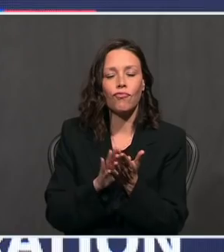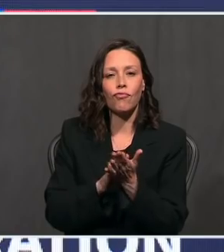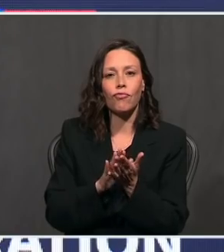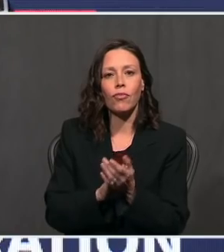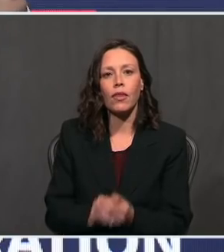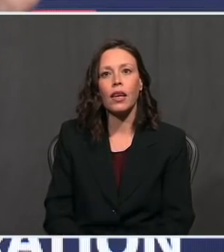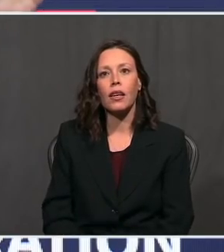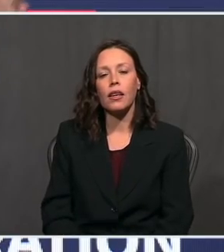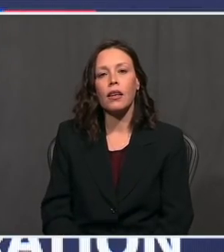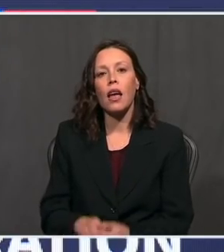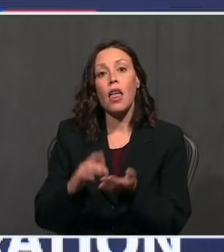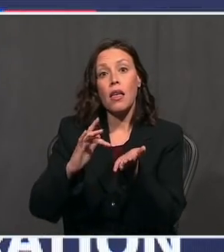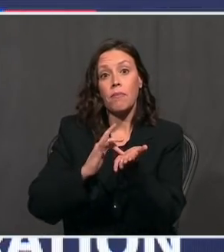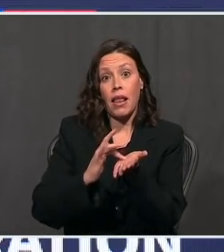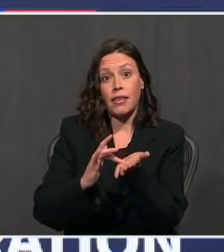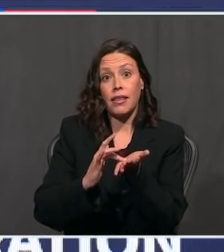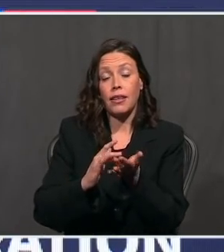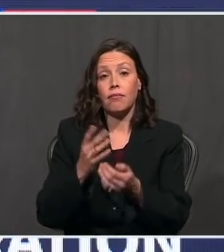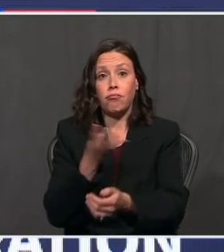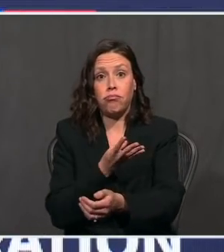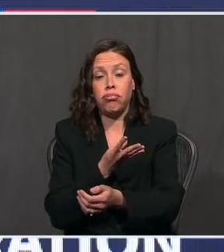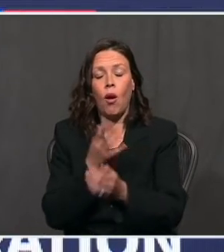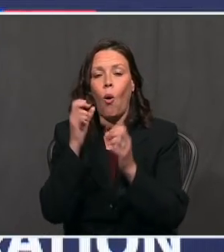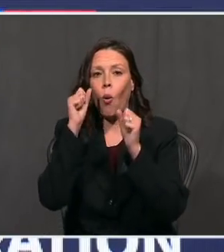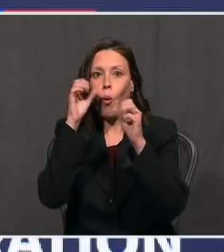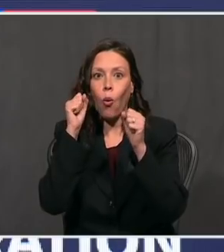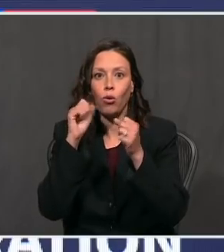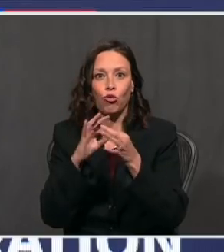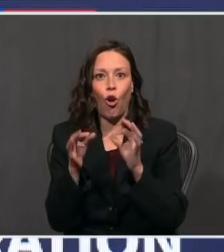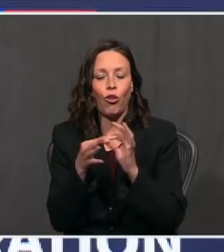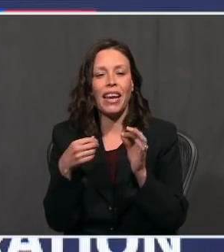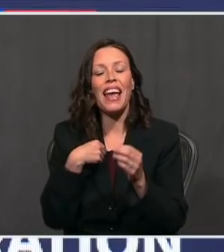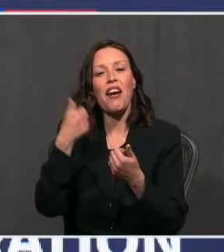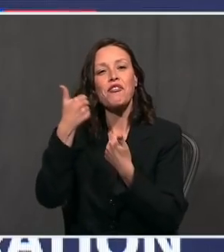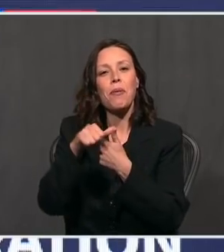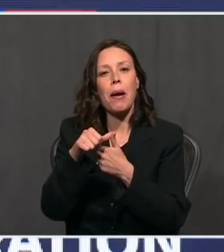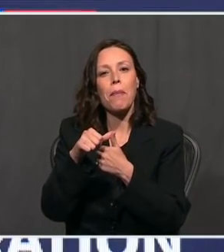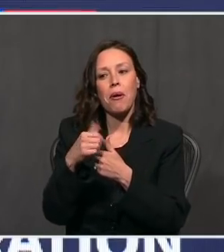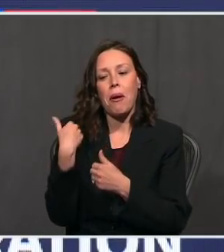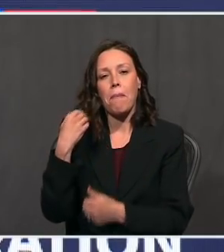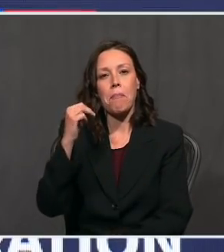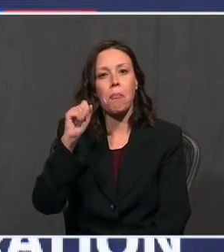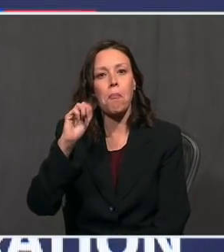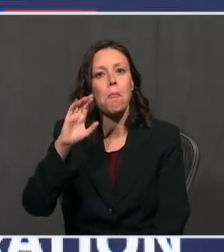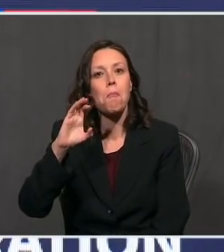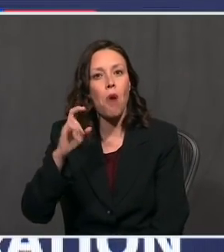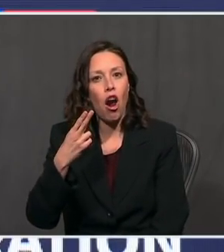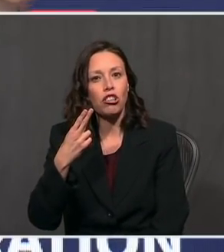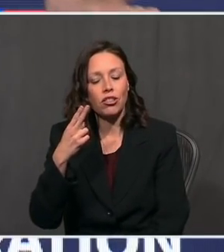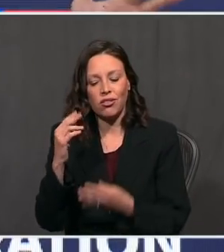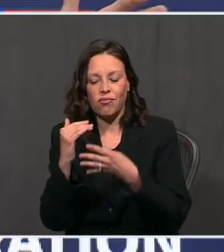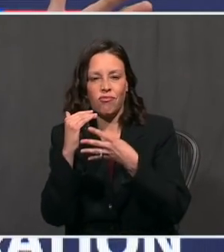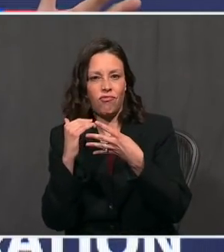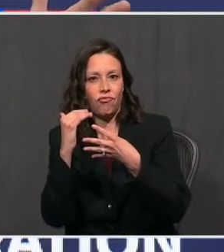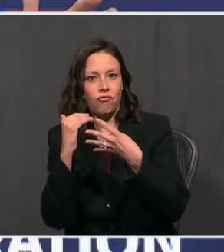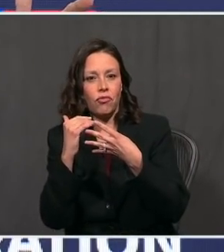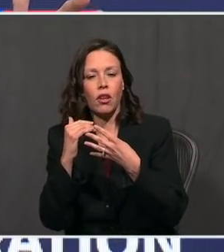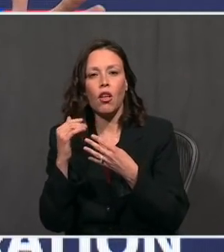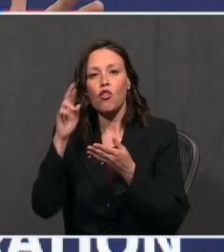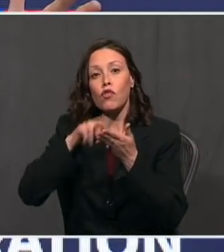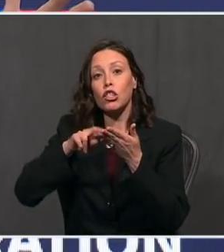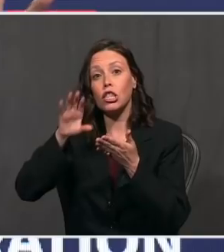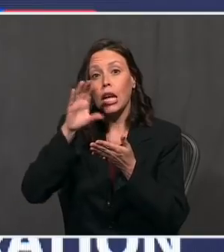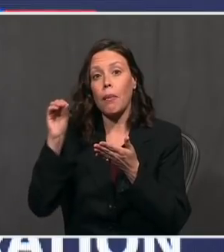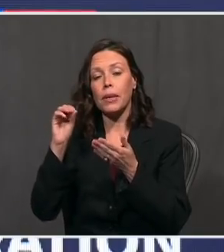The story of therapeutics is also an extraordinary one. I remember in early March when we gathered all the great research